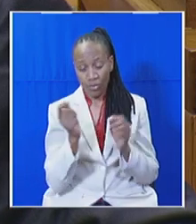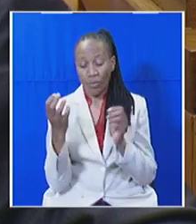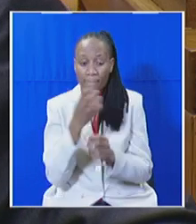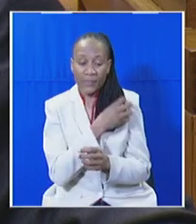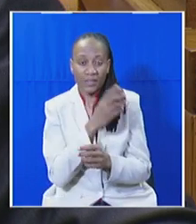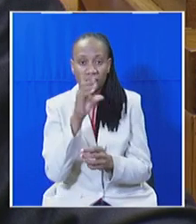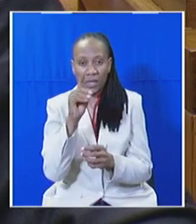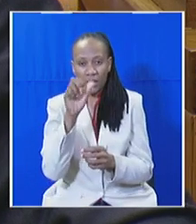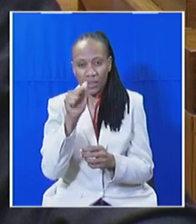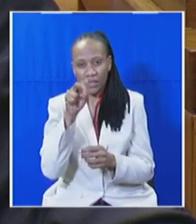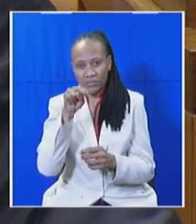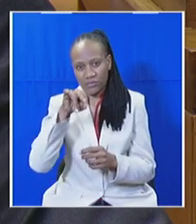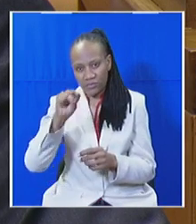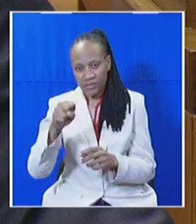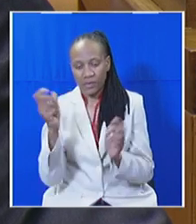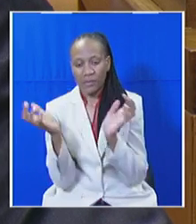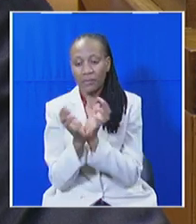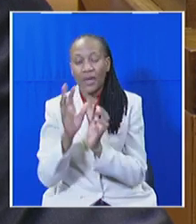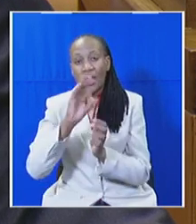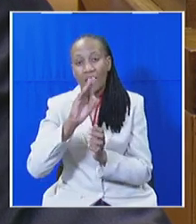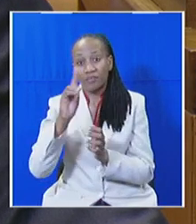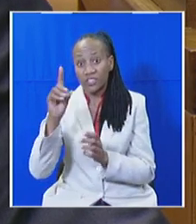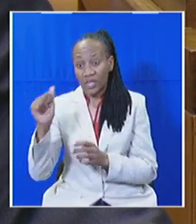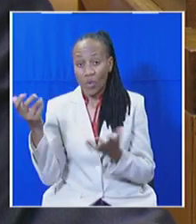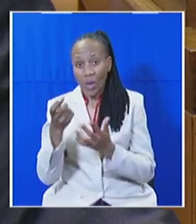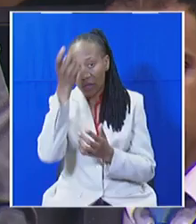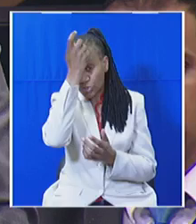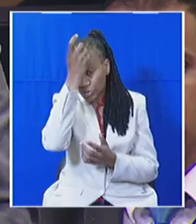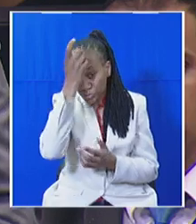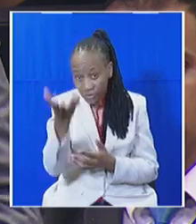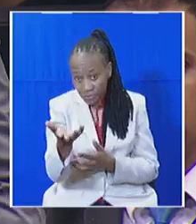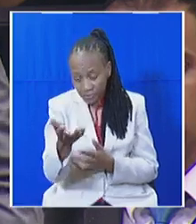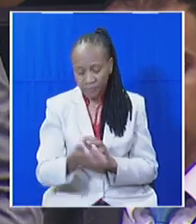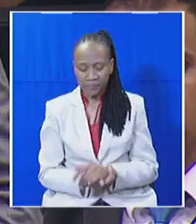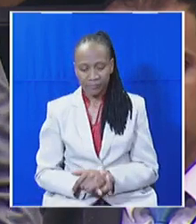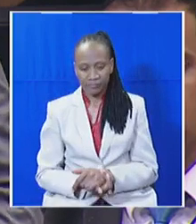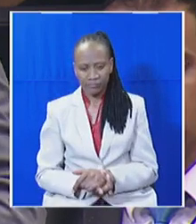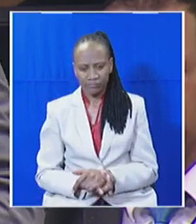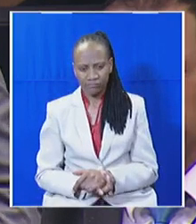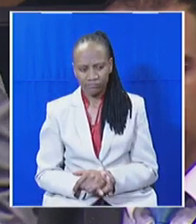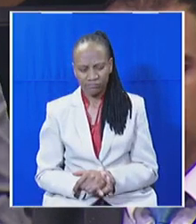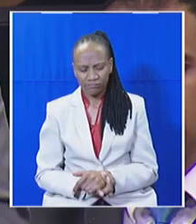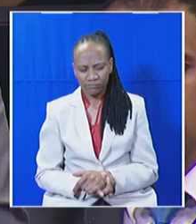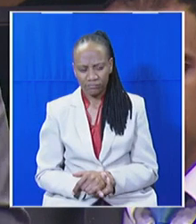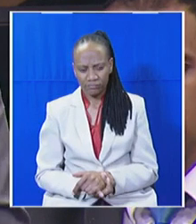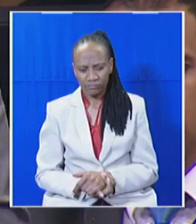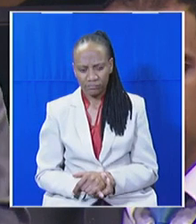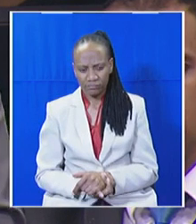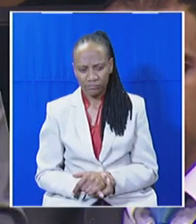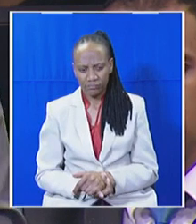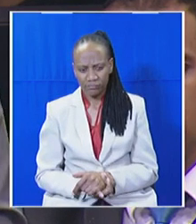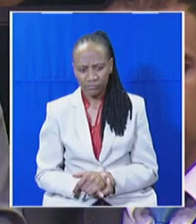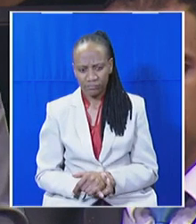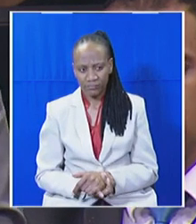on the tripartite FTA in Egypt. However, interestingly, even though most